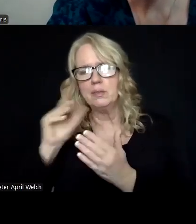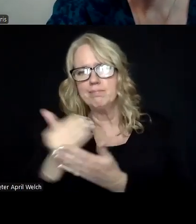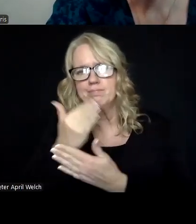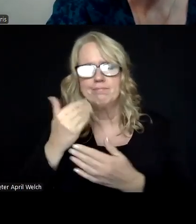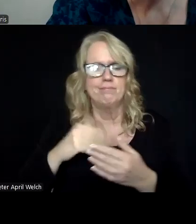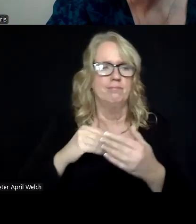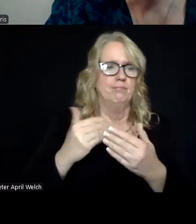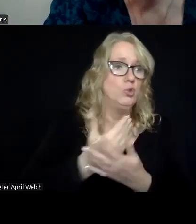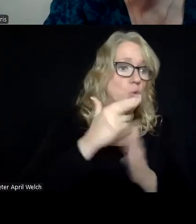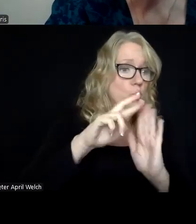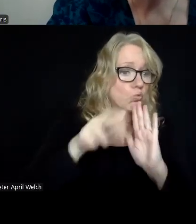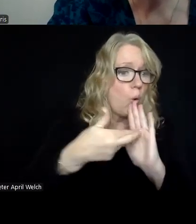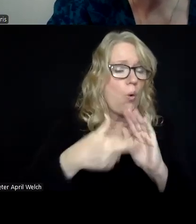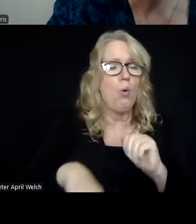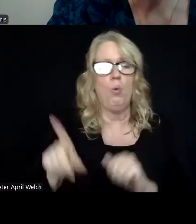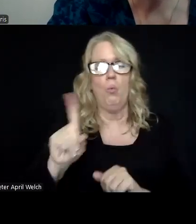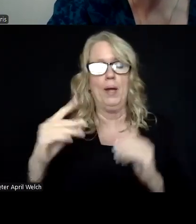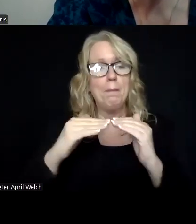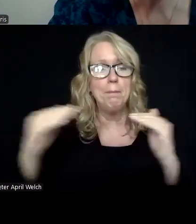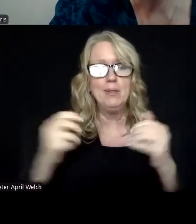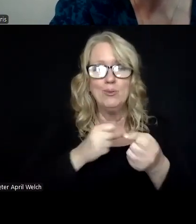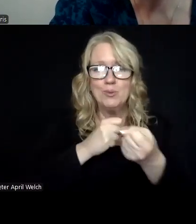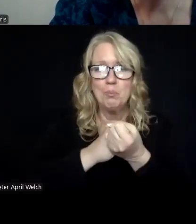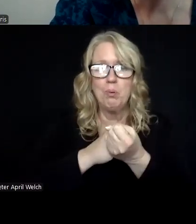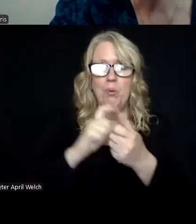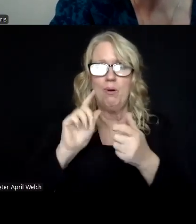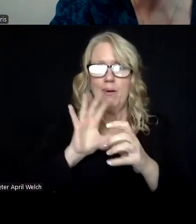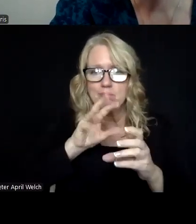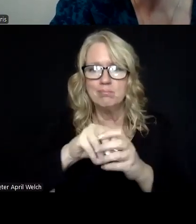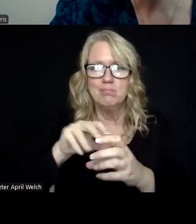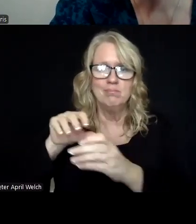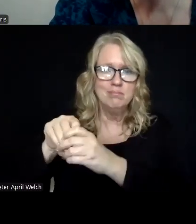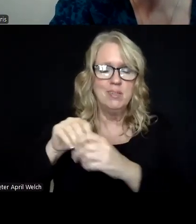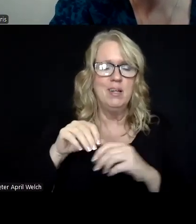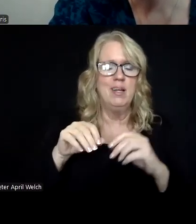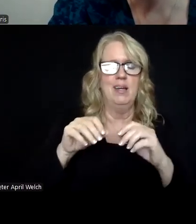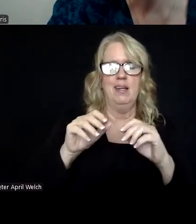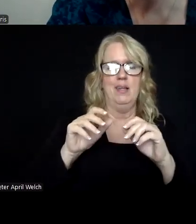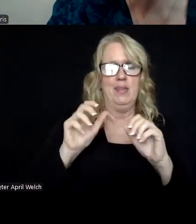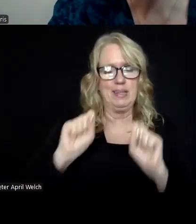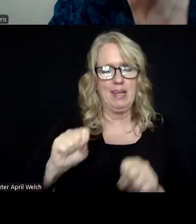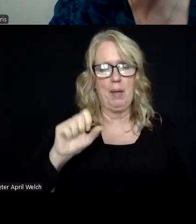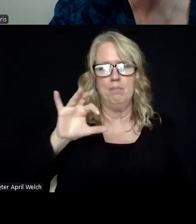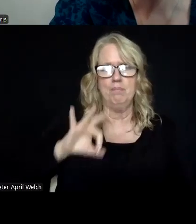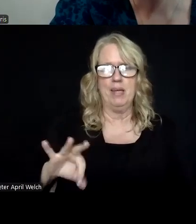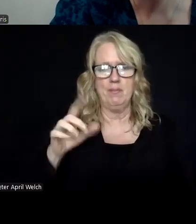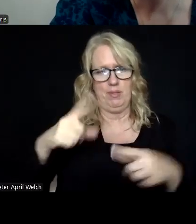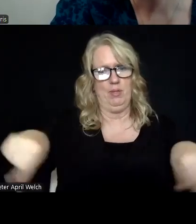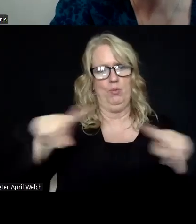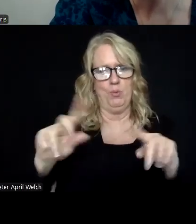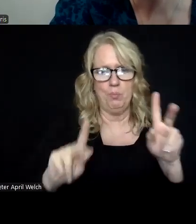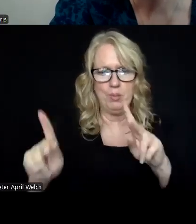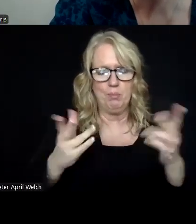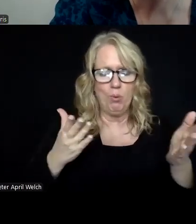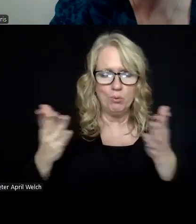roles. Again, where else can peer support plug in and be of benefit to the people we serve and to